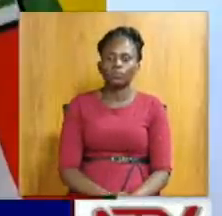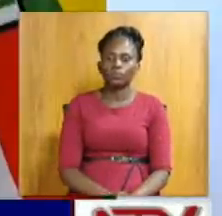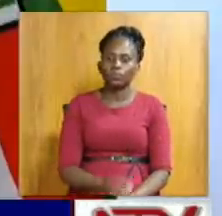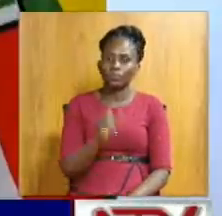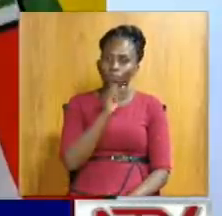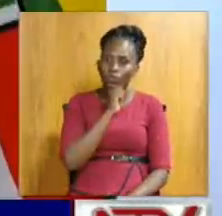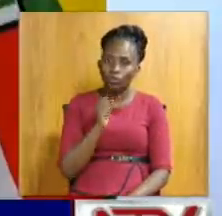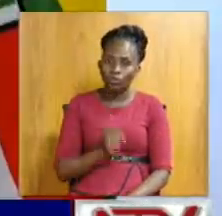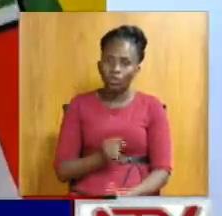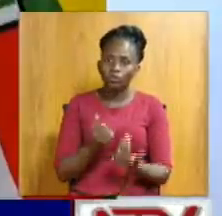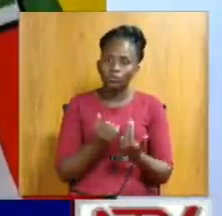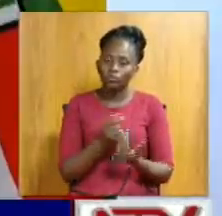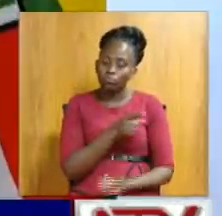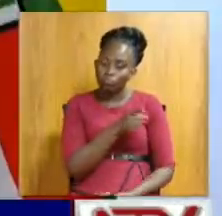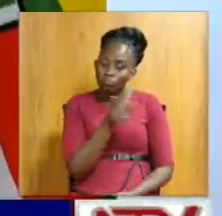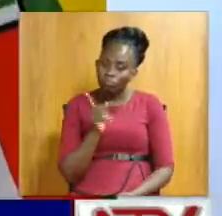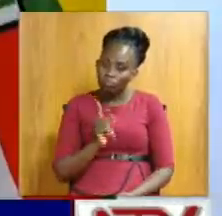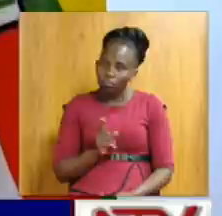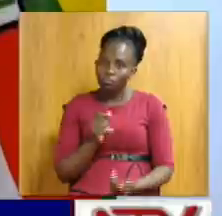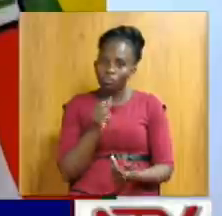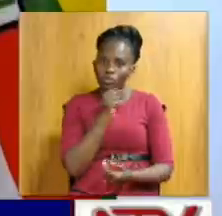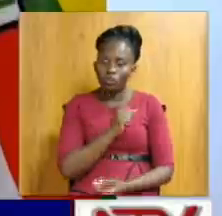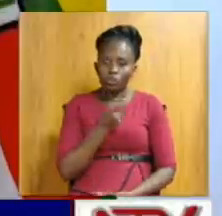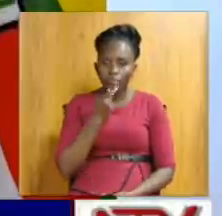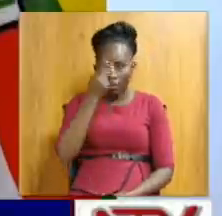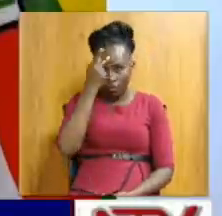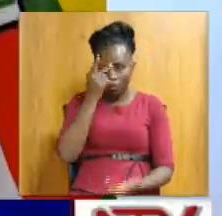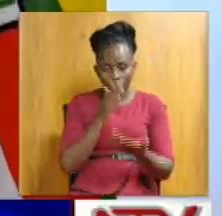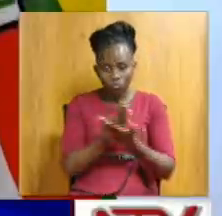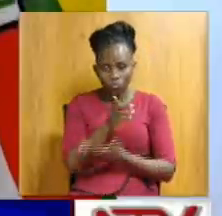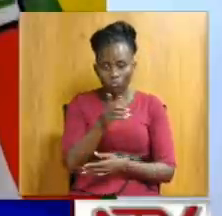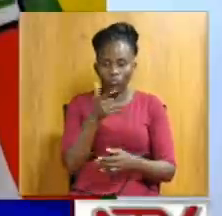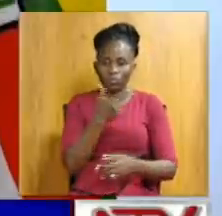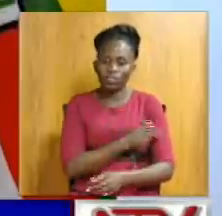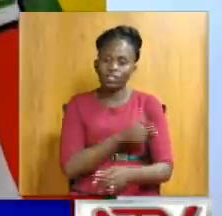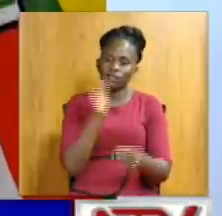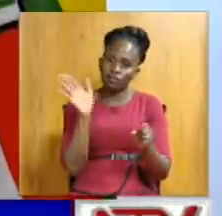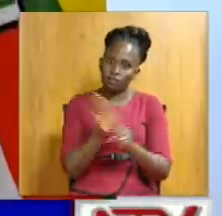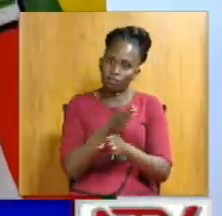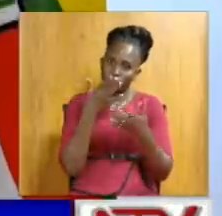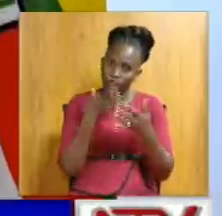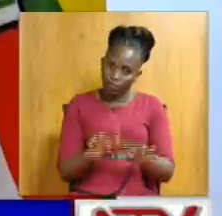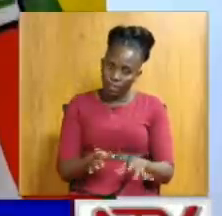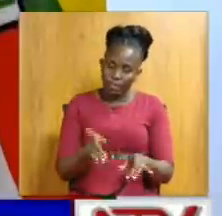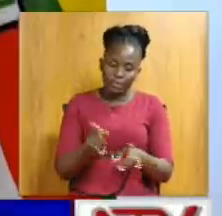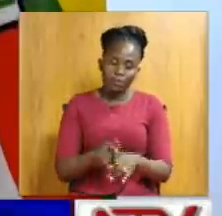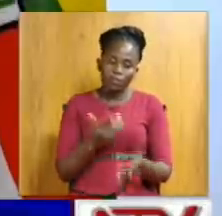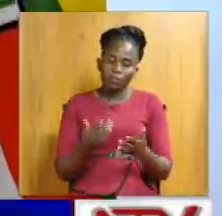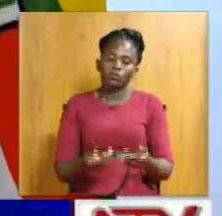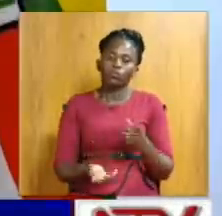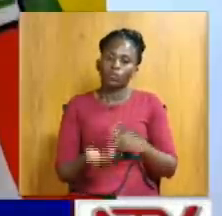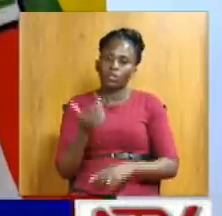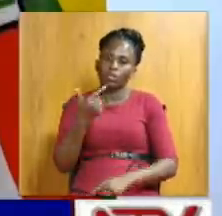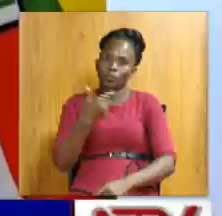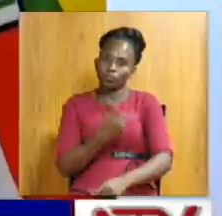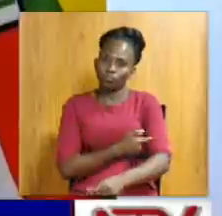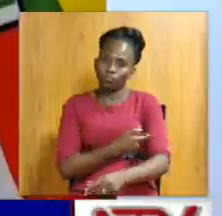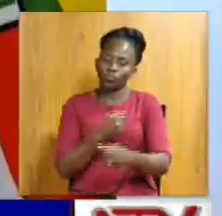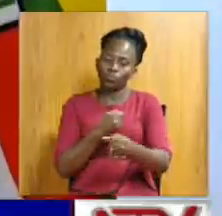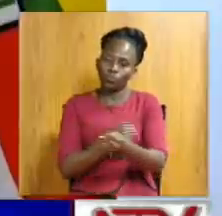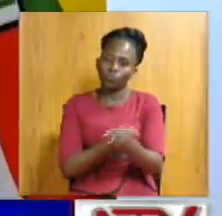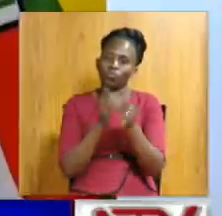Judges, although you are vaccinated fully, even with a booster, let the bazukuru